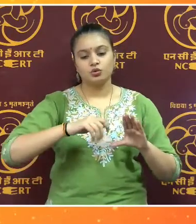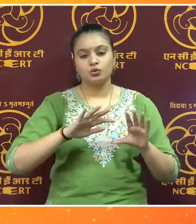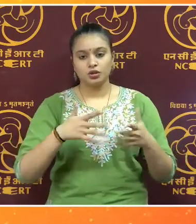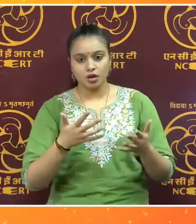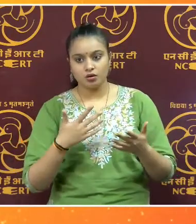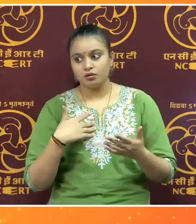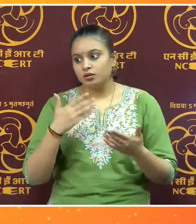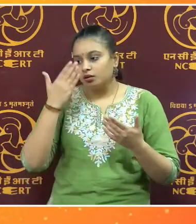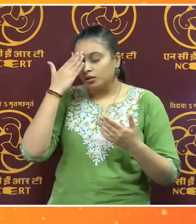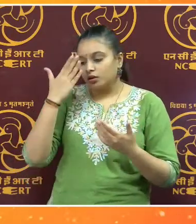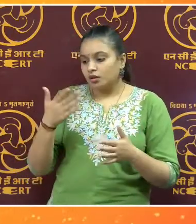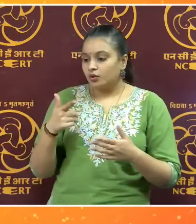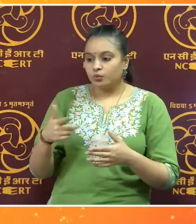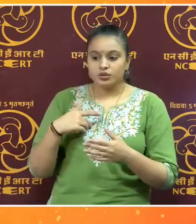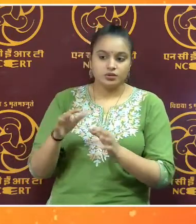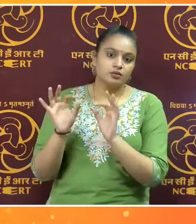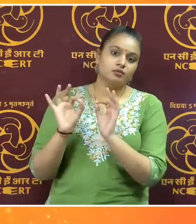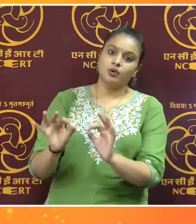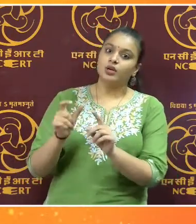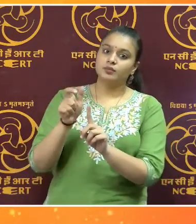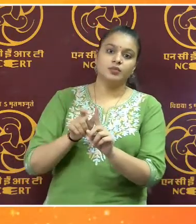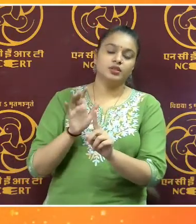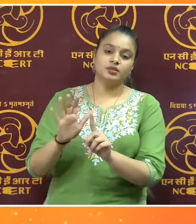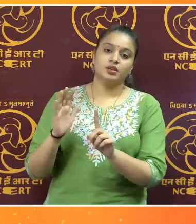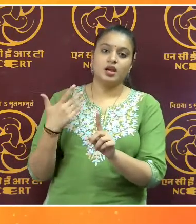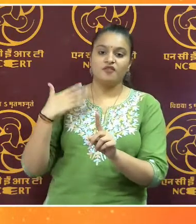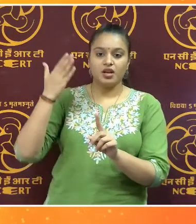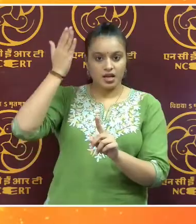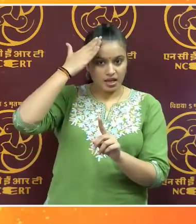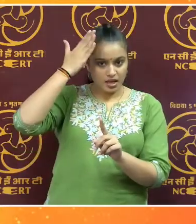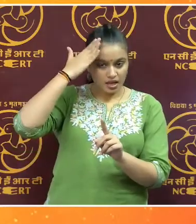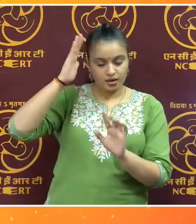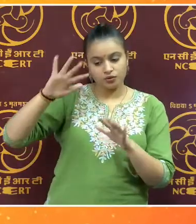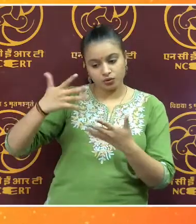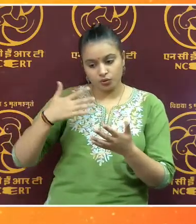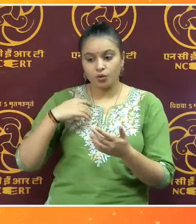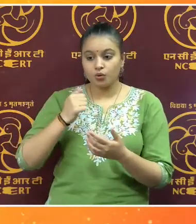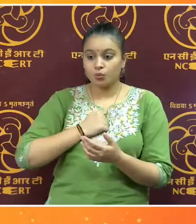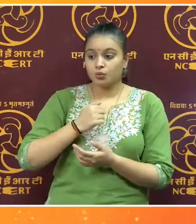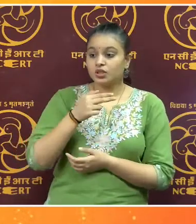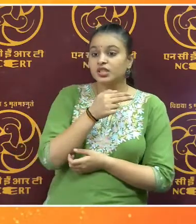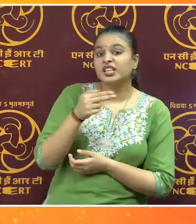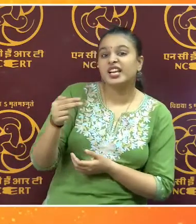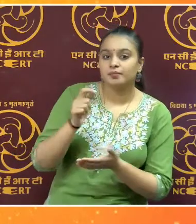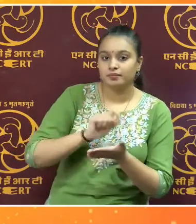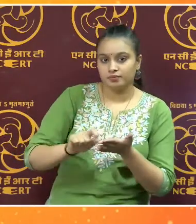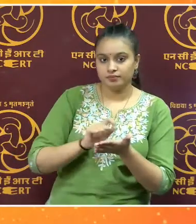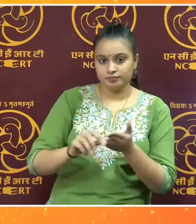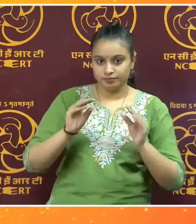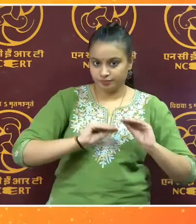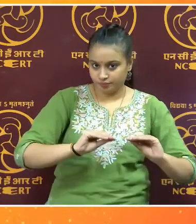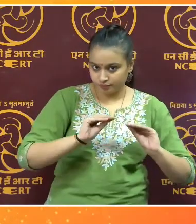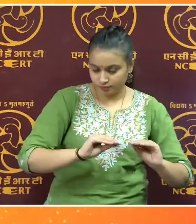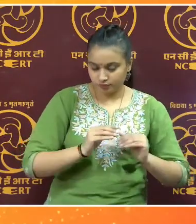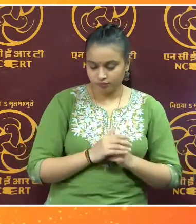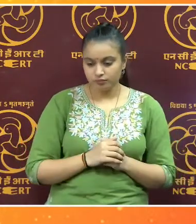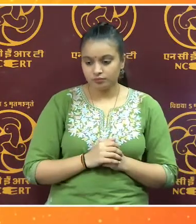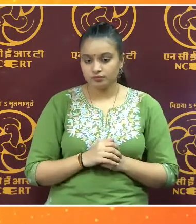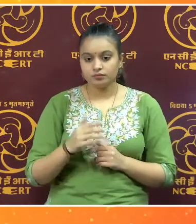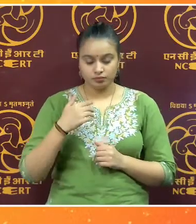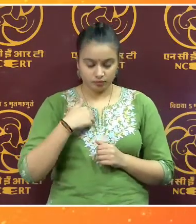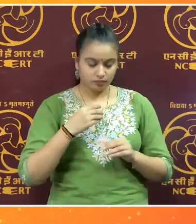he's such a gentleman. He patted me on the head and also taught me to write my name. I will soon teach you to write